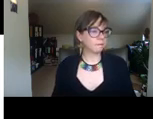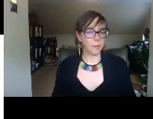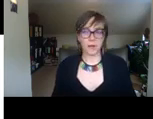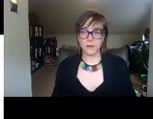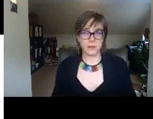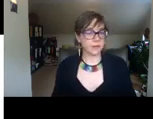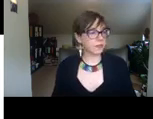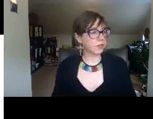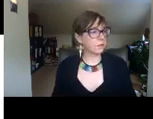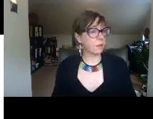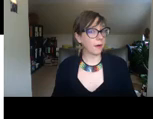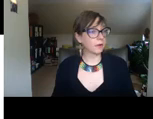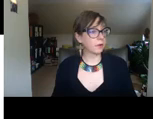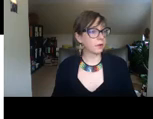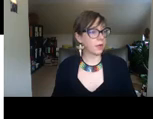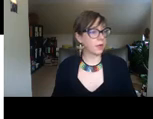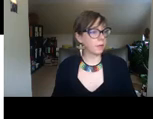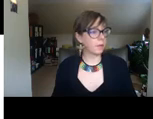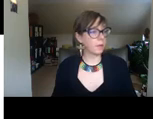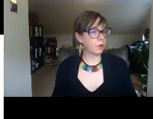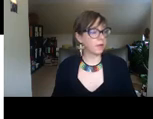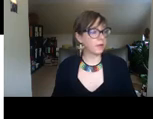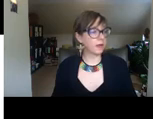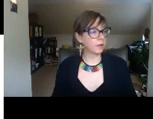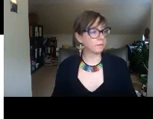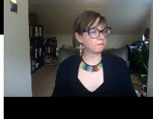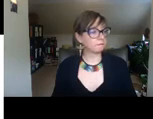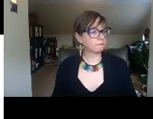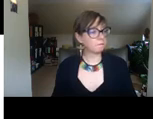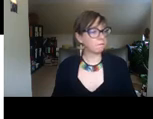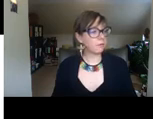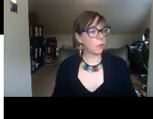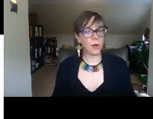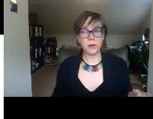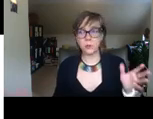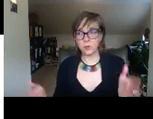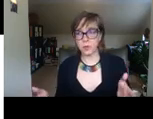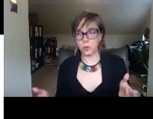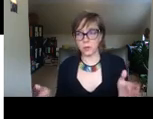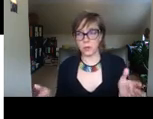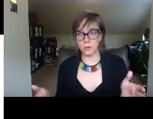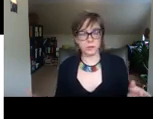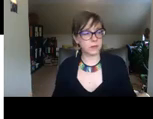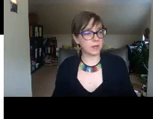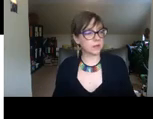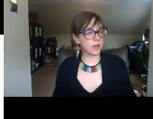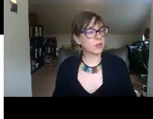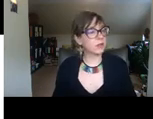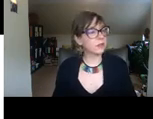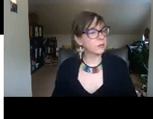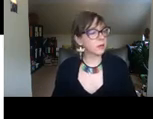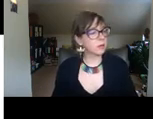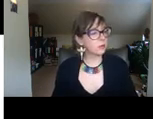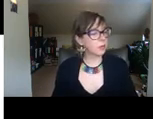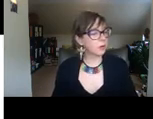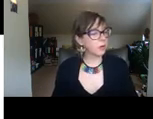detail, I'm not a statistician, but looking at in more detail, 1 and 2 are the lowest levels of satisfaction